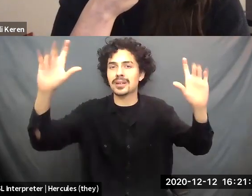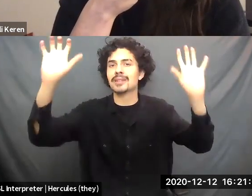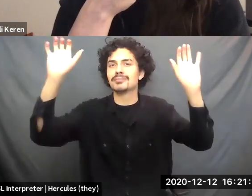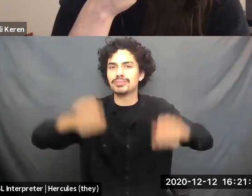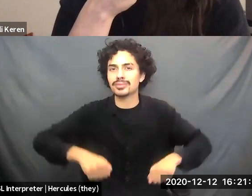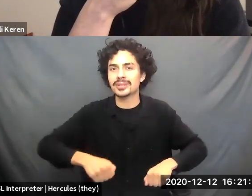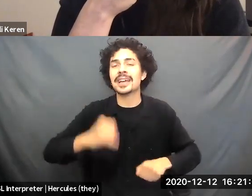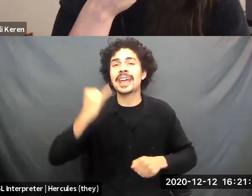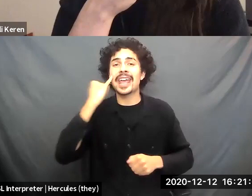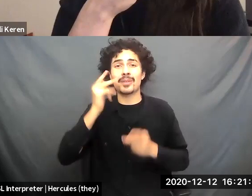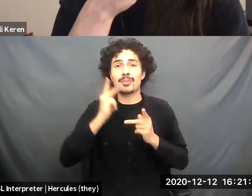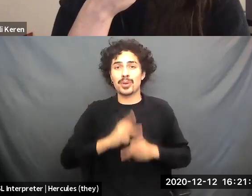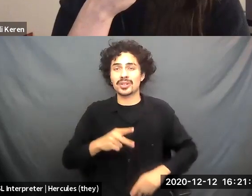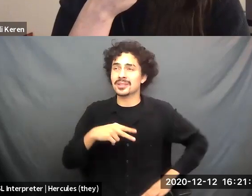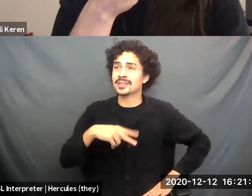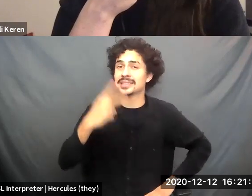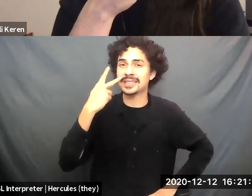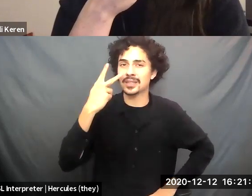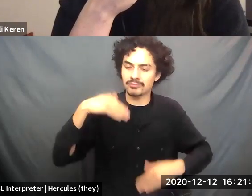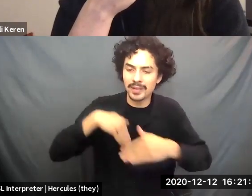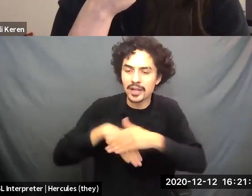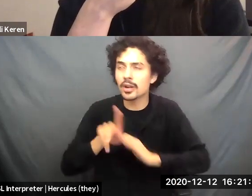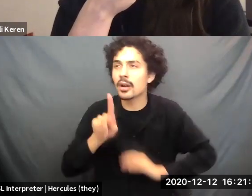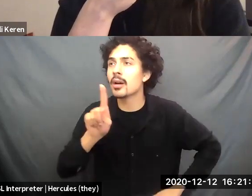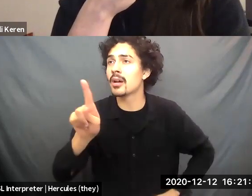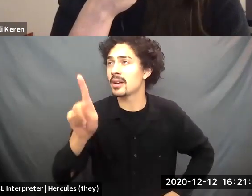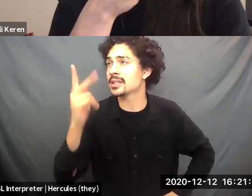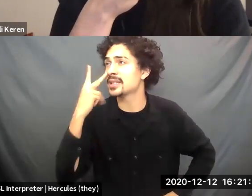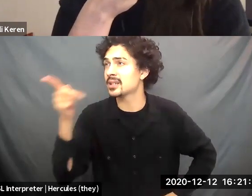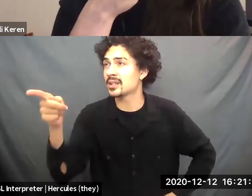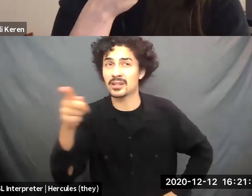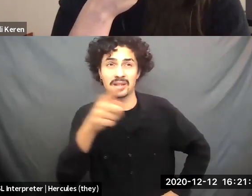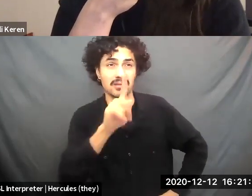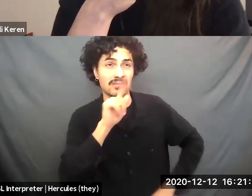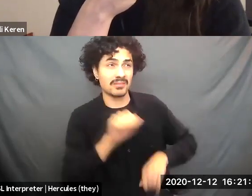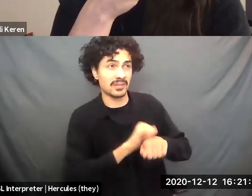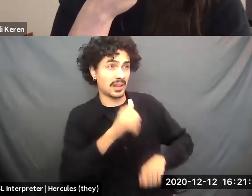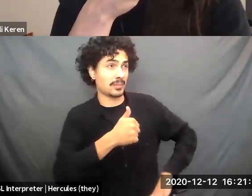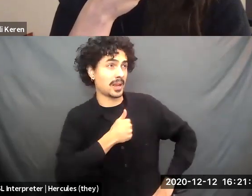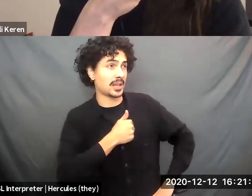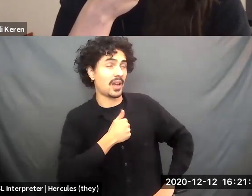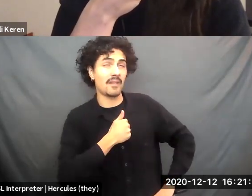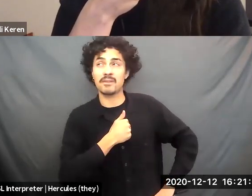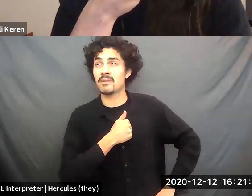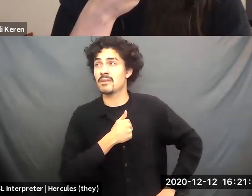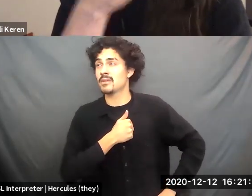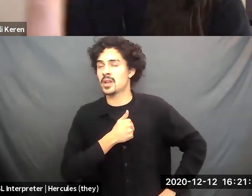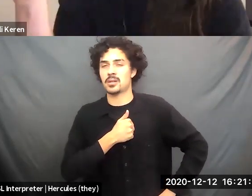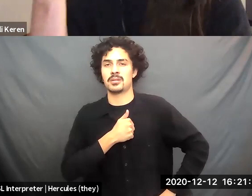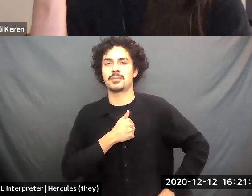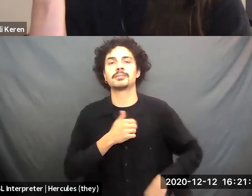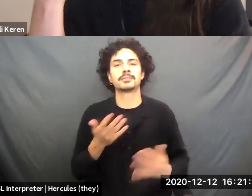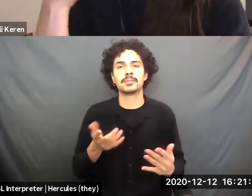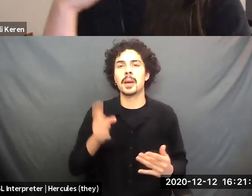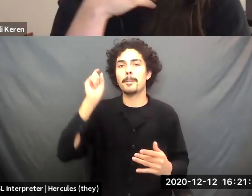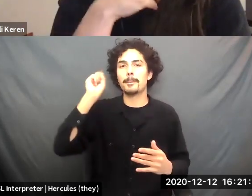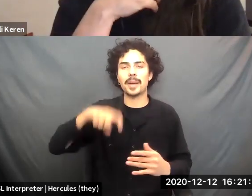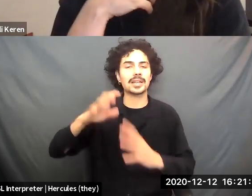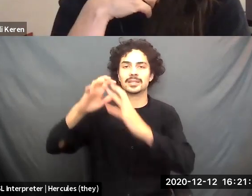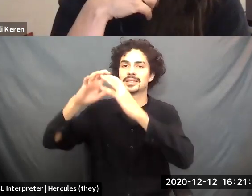how they see themselves being represented, that's, that's something that just has to go and it might go down, it just needs to, you know,